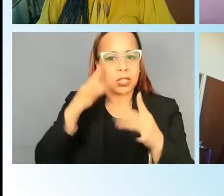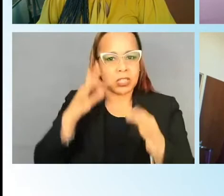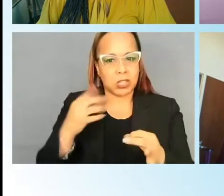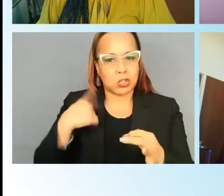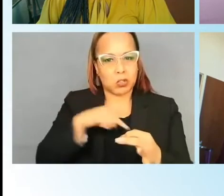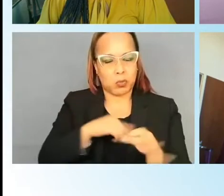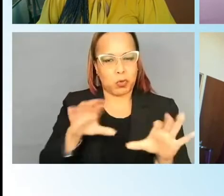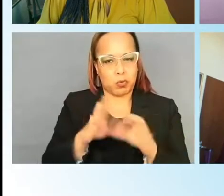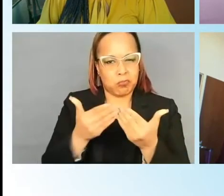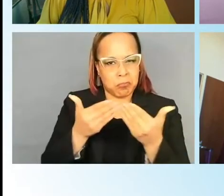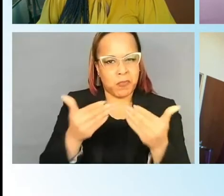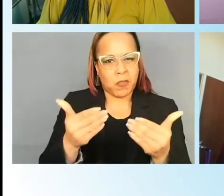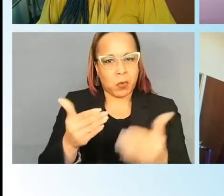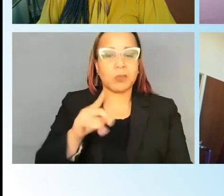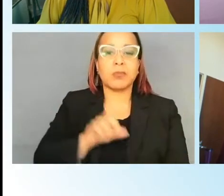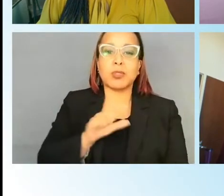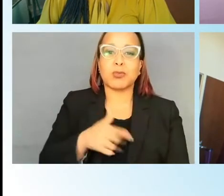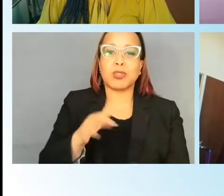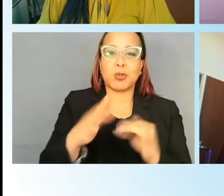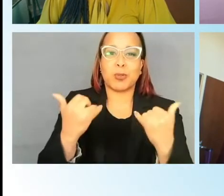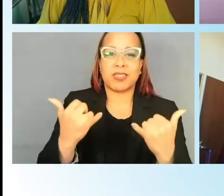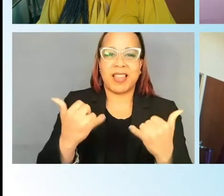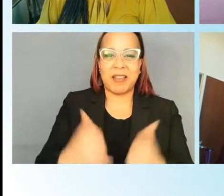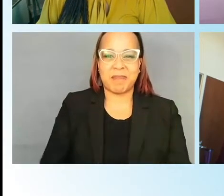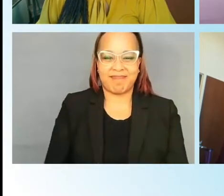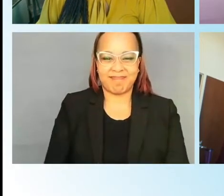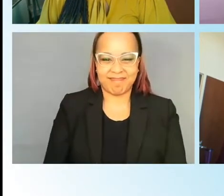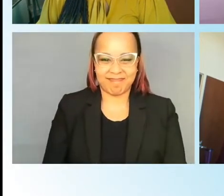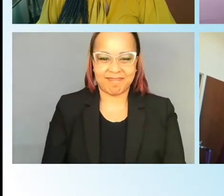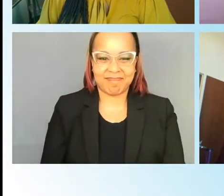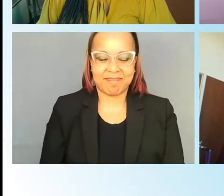forward. Yeah, absolutely.